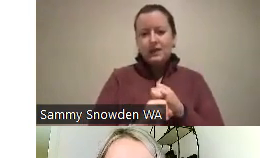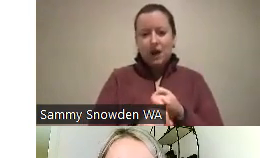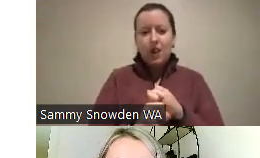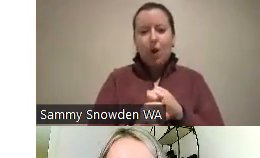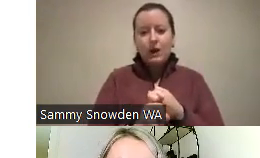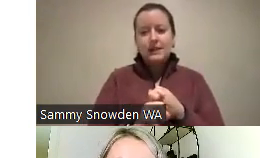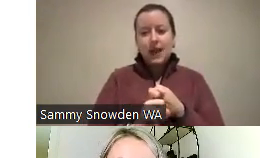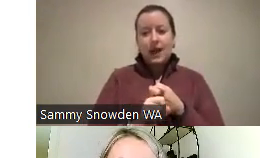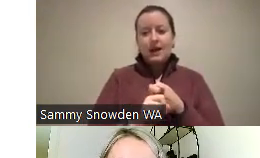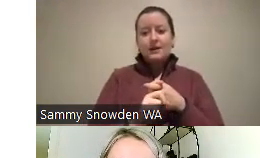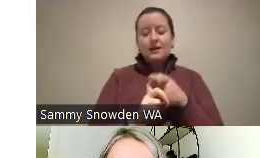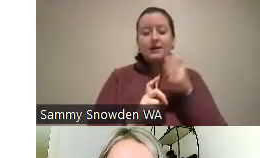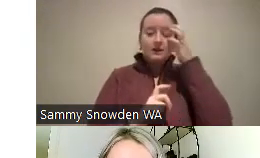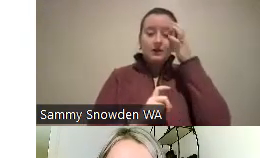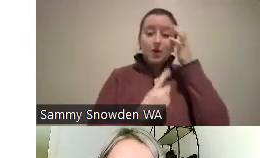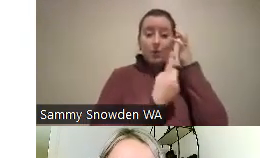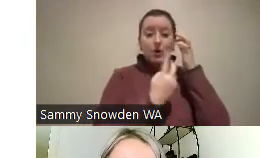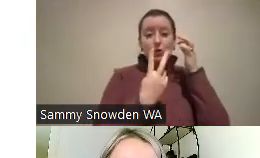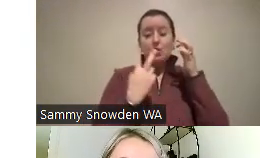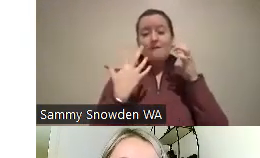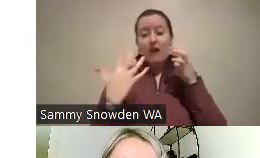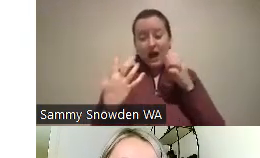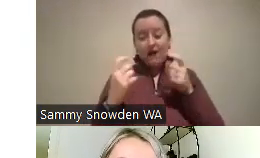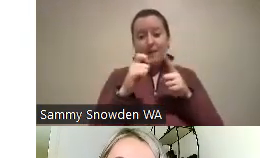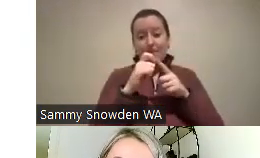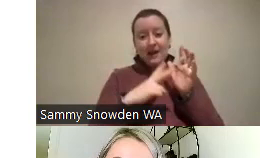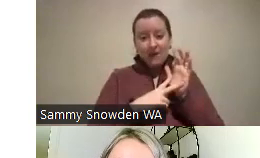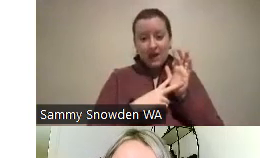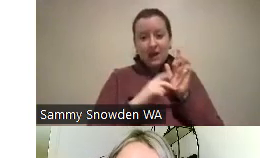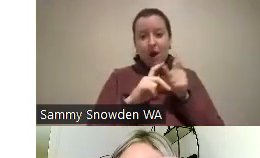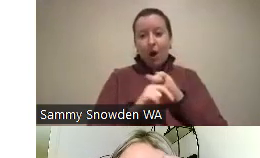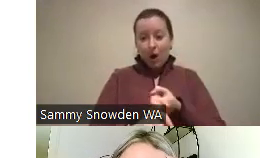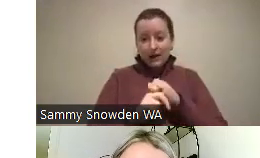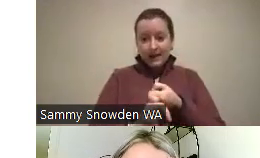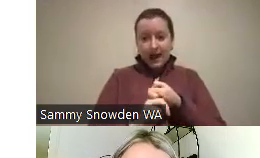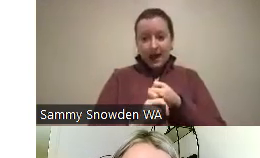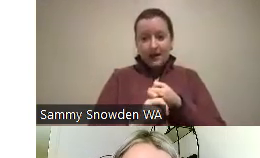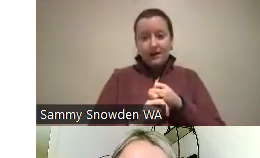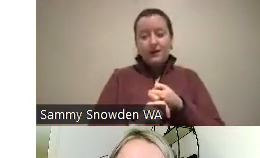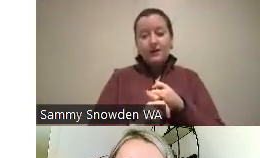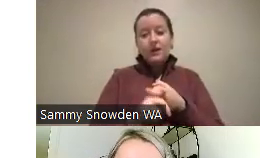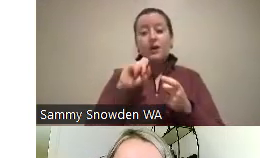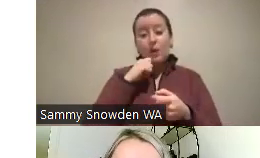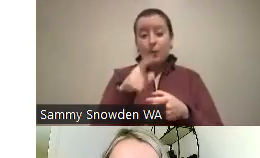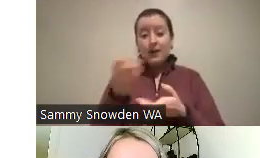125 PV. That's the product value in your order, as long as it's before the 15th of January.